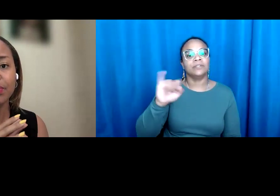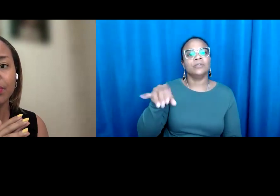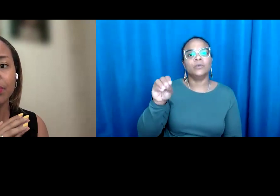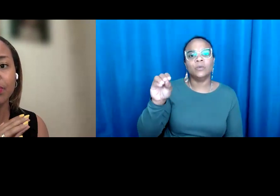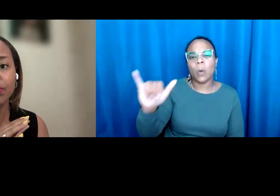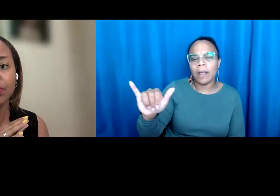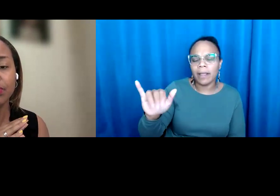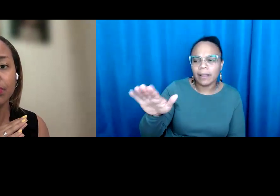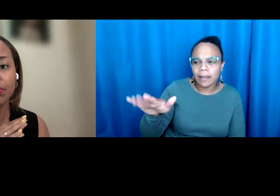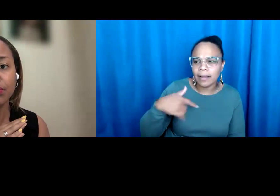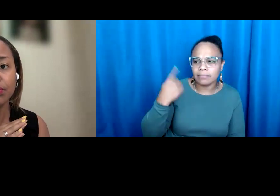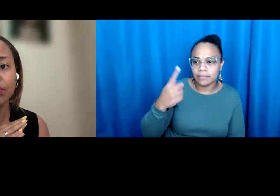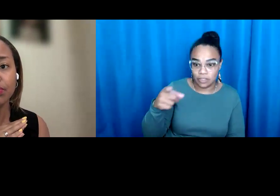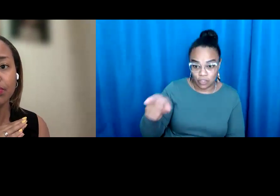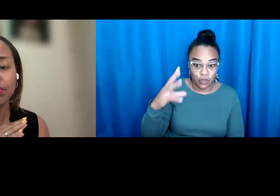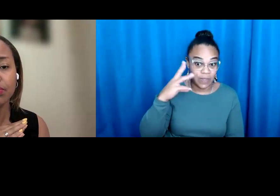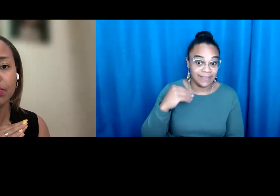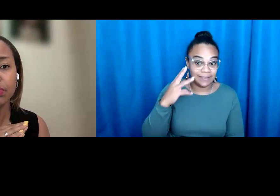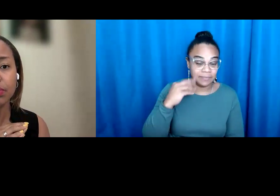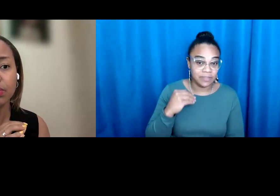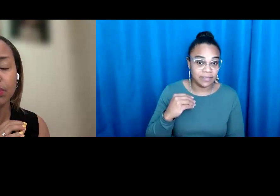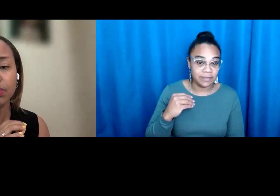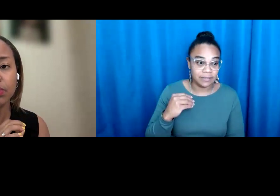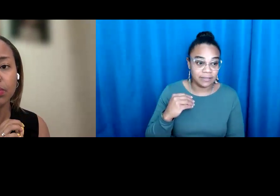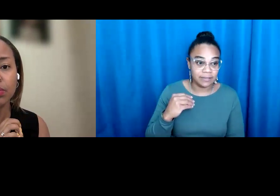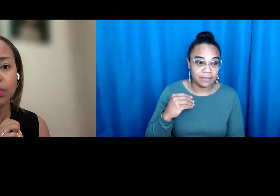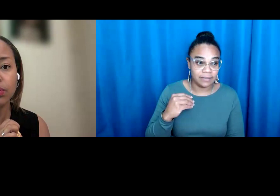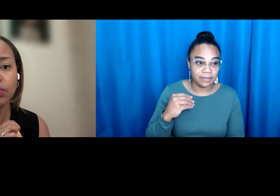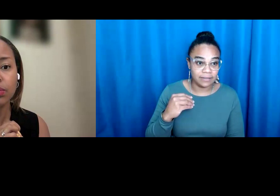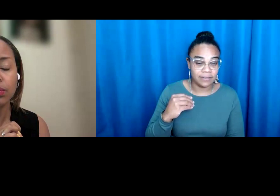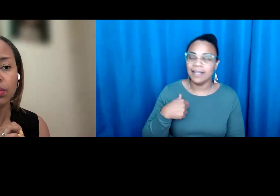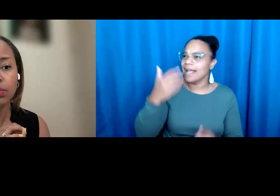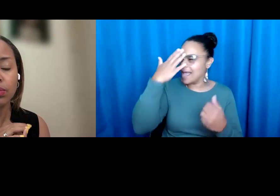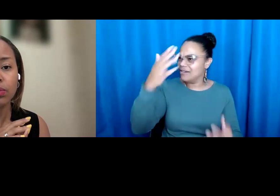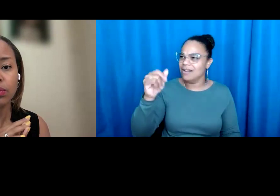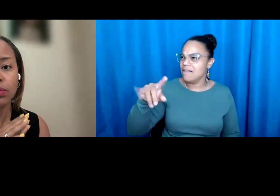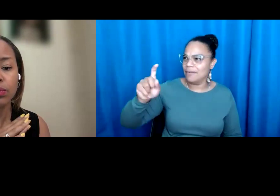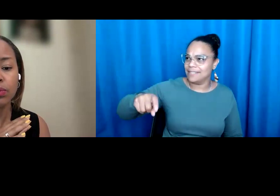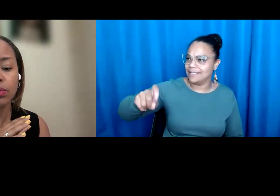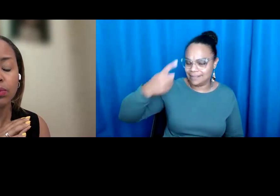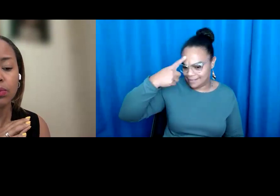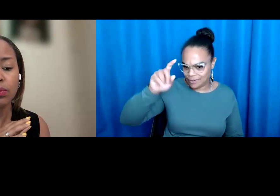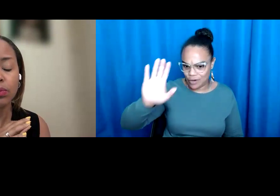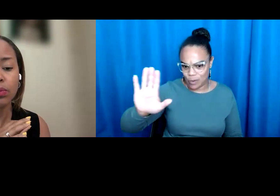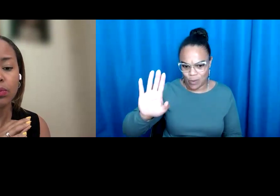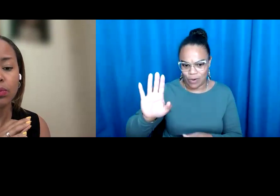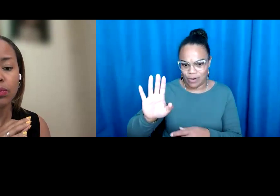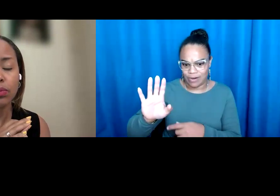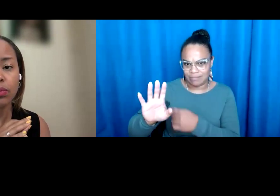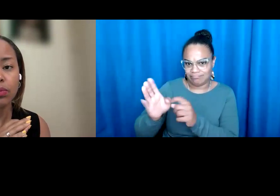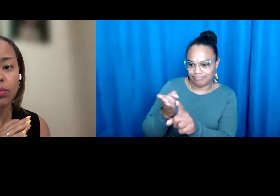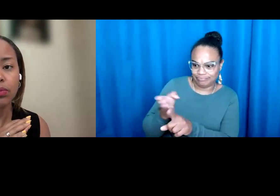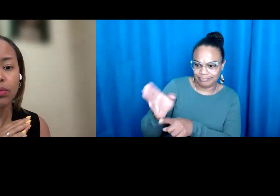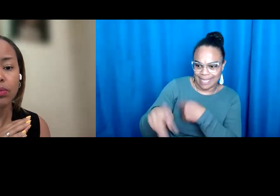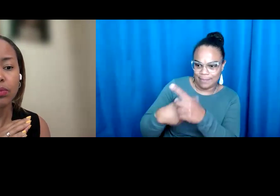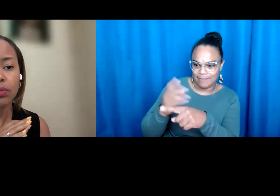did you have any occasion to, I don't know if it was necessary for your line of business, but the